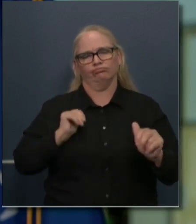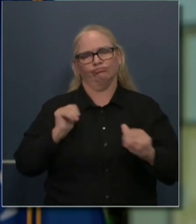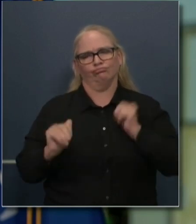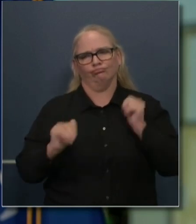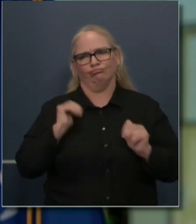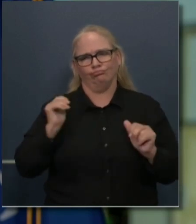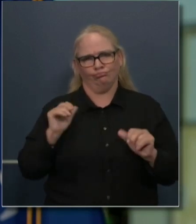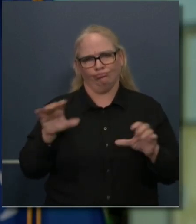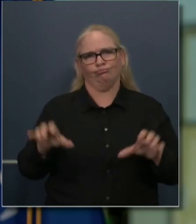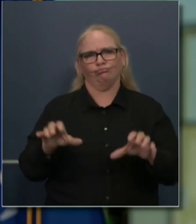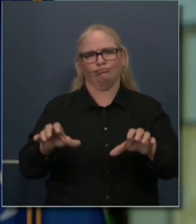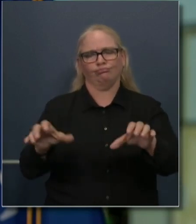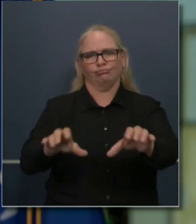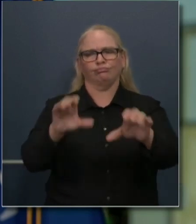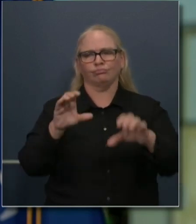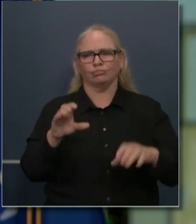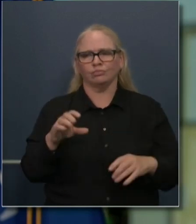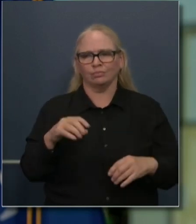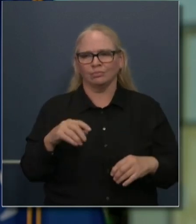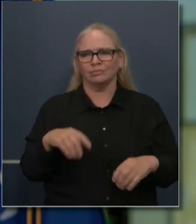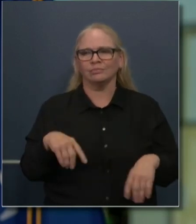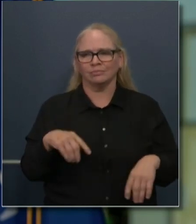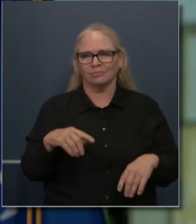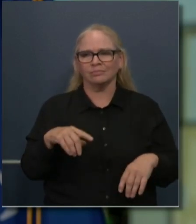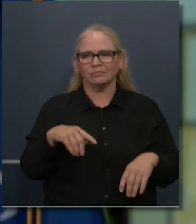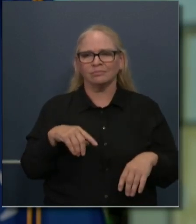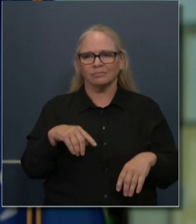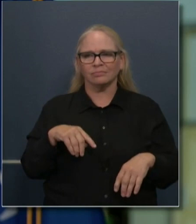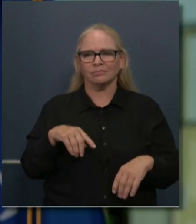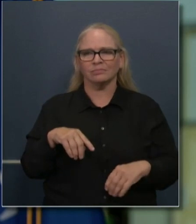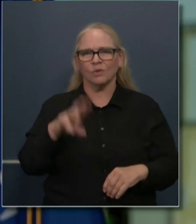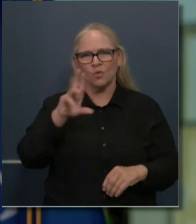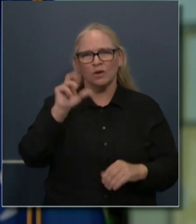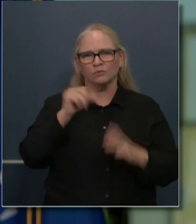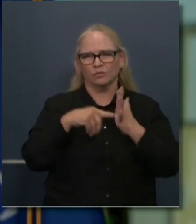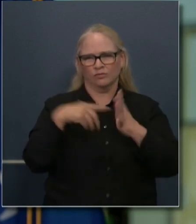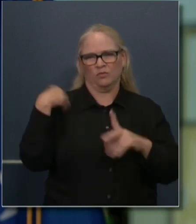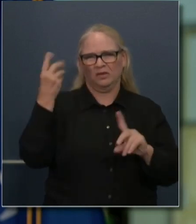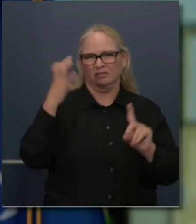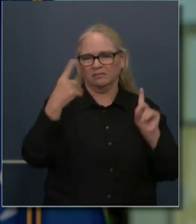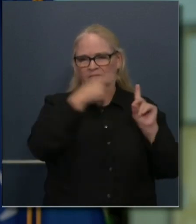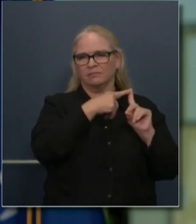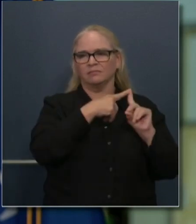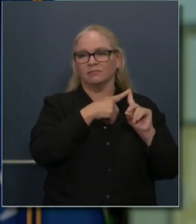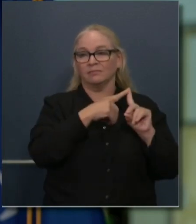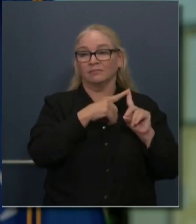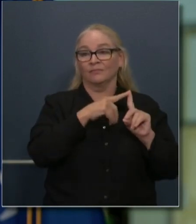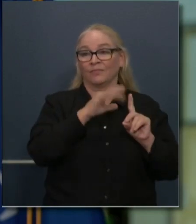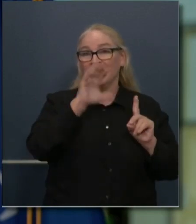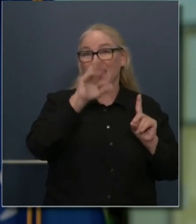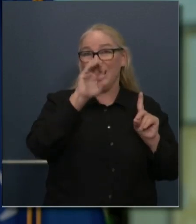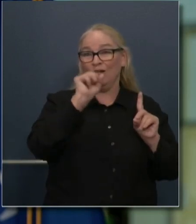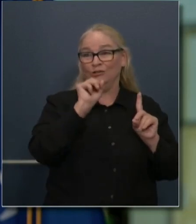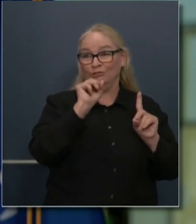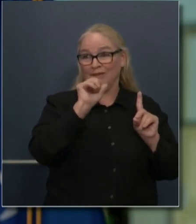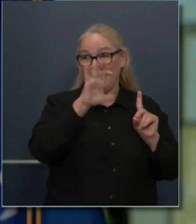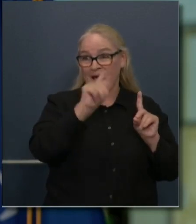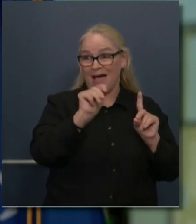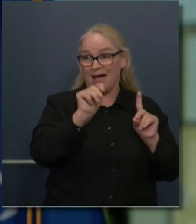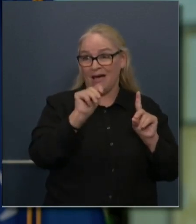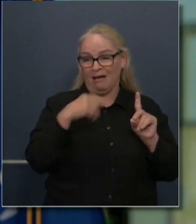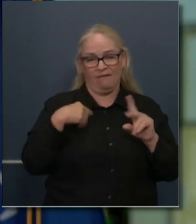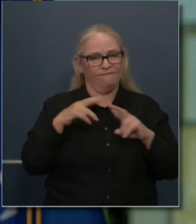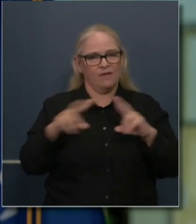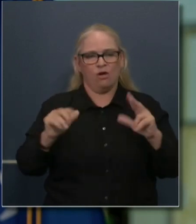our proactive advocacy for a new CARES Act. We were not shy. We were very aggressive